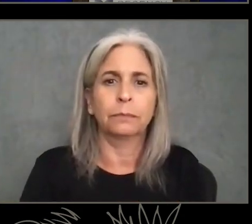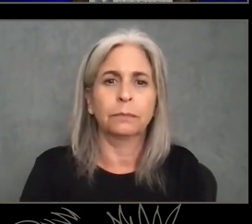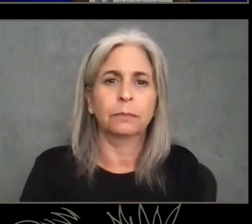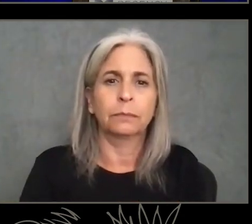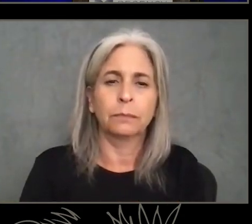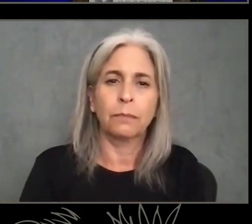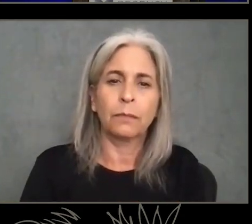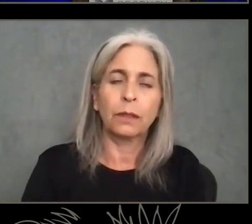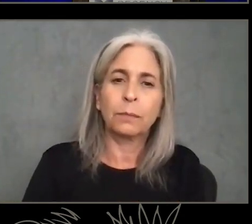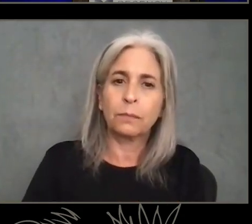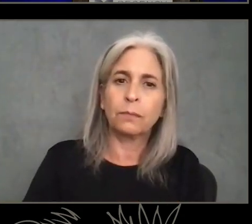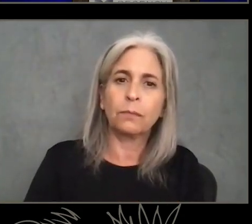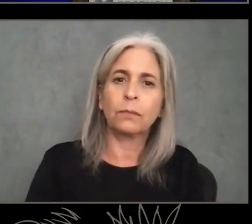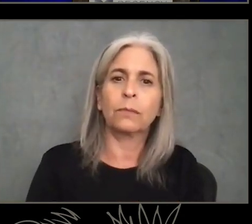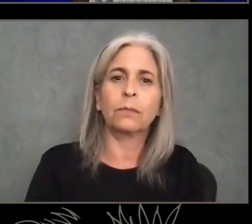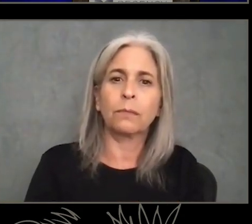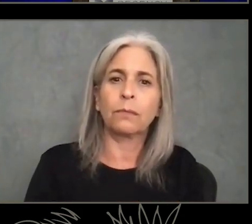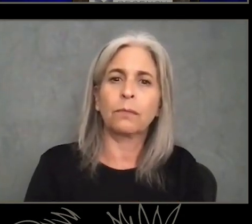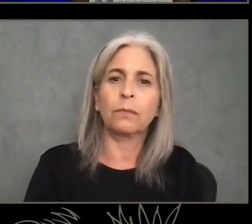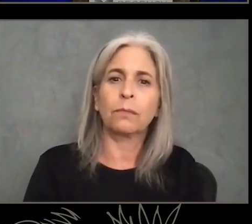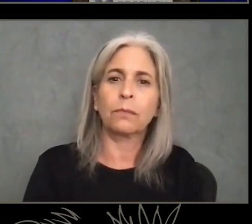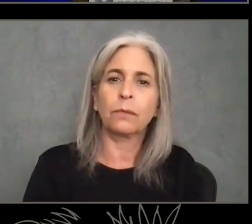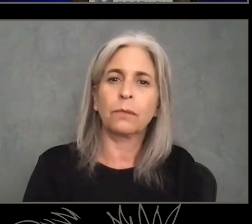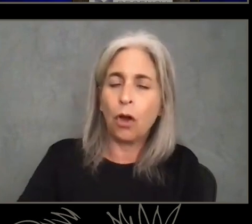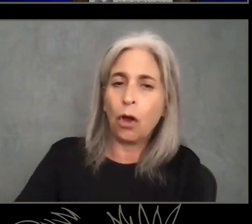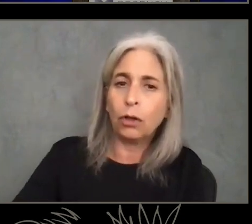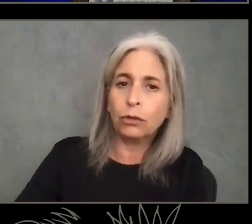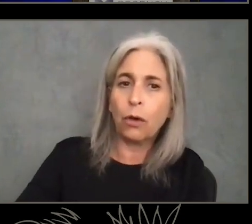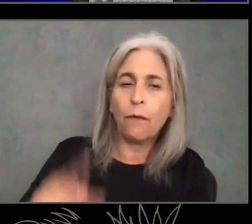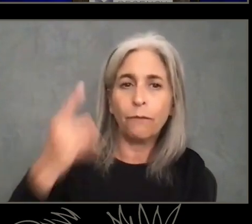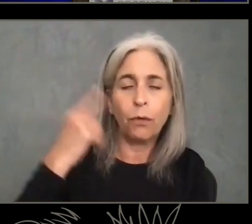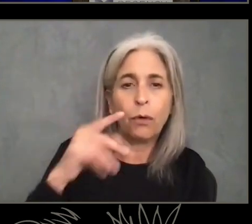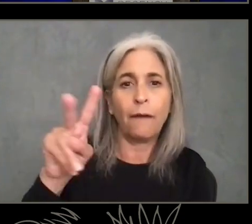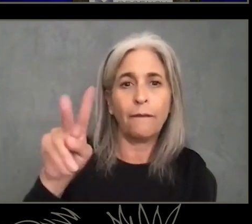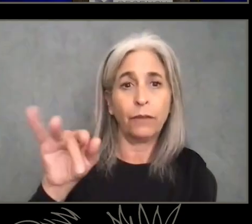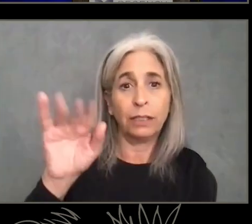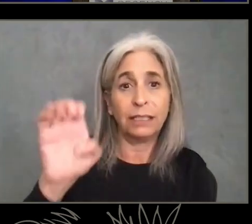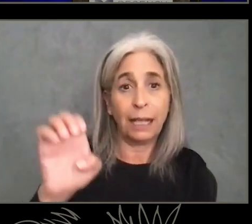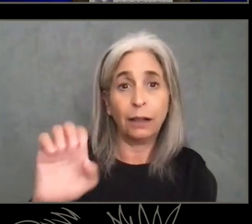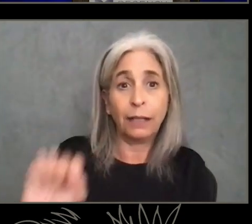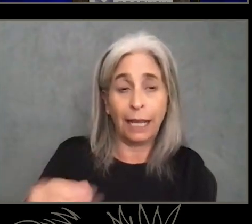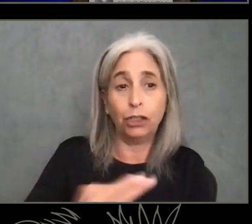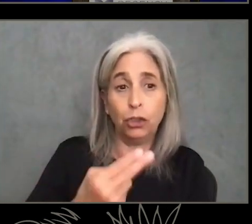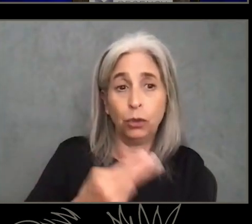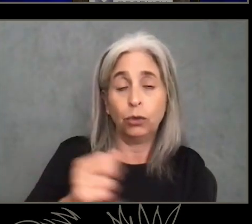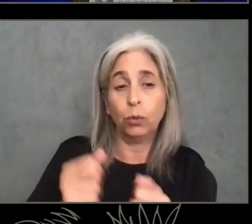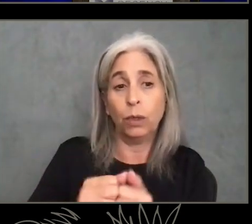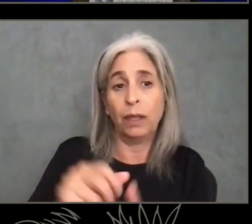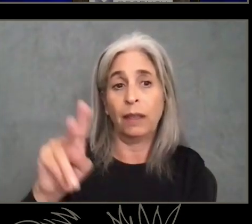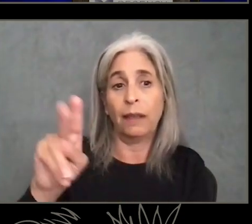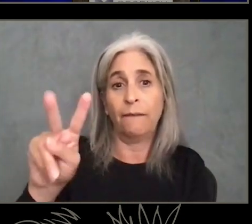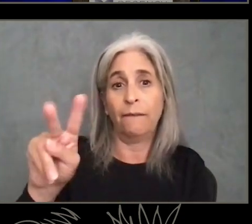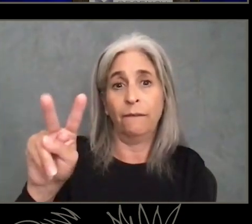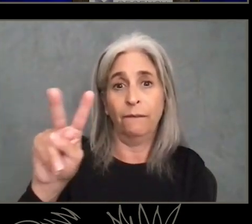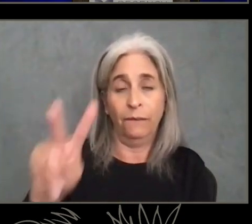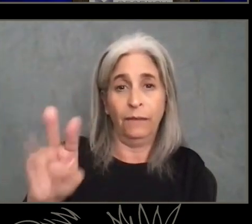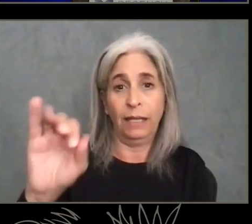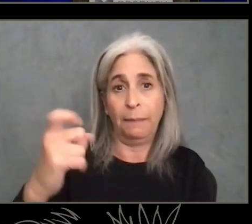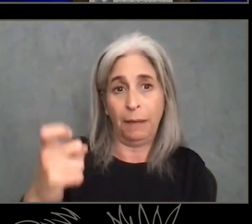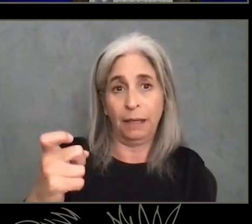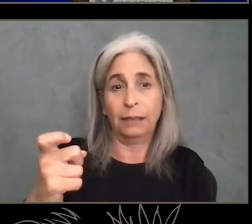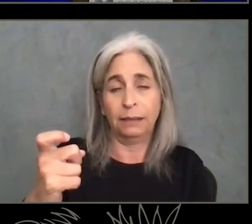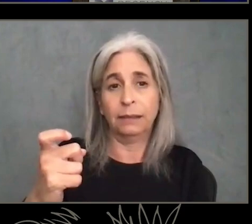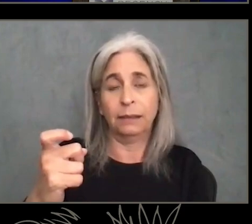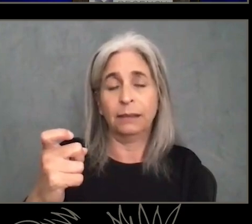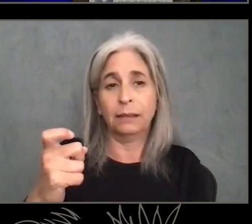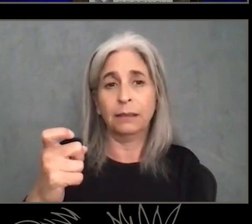And there's opportunities for Vercel to take advantage of these plugins also. They have integrations with Remix already, which is built on top of, the